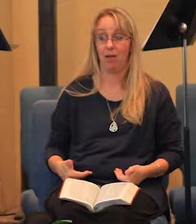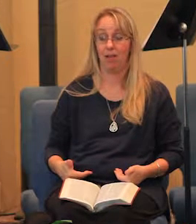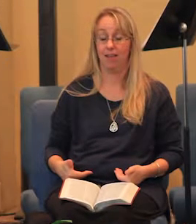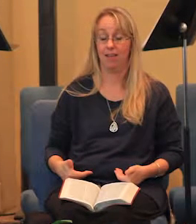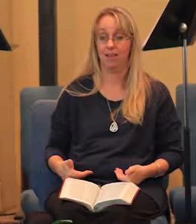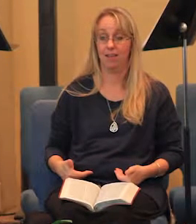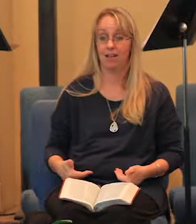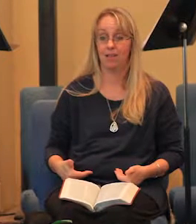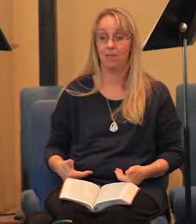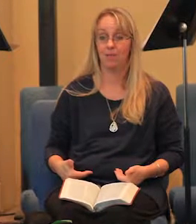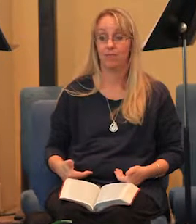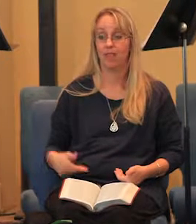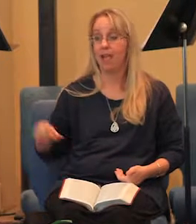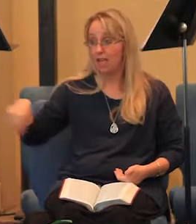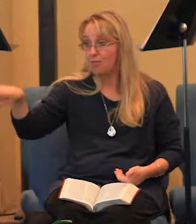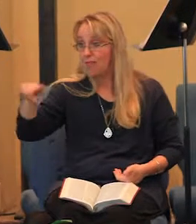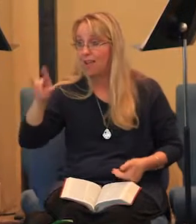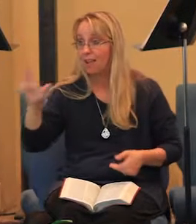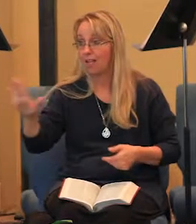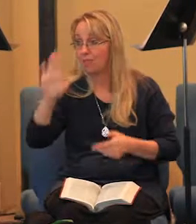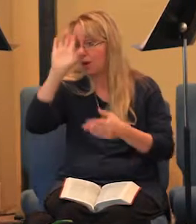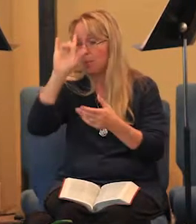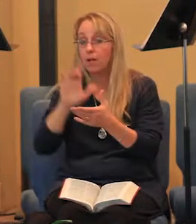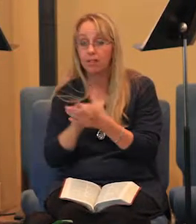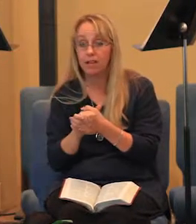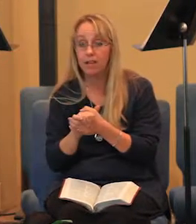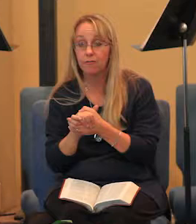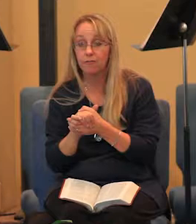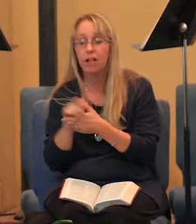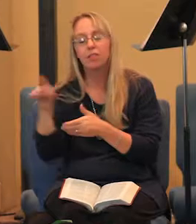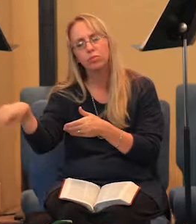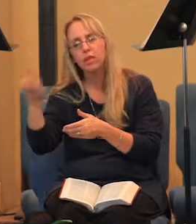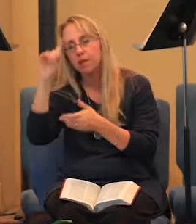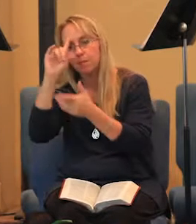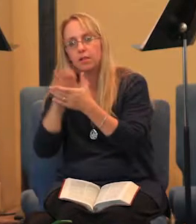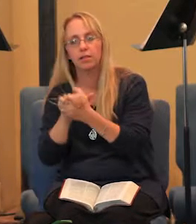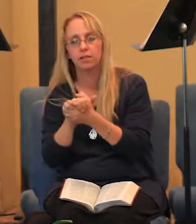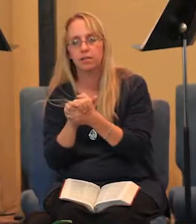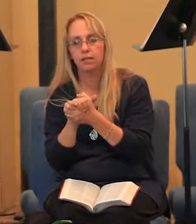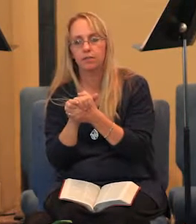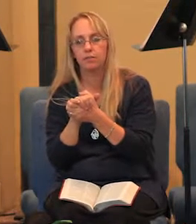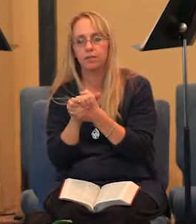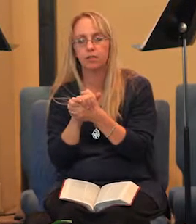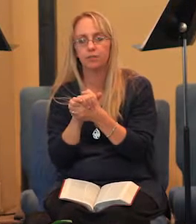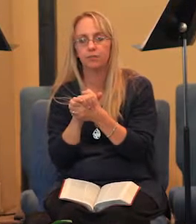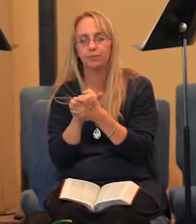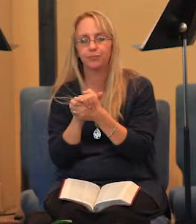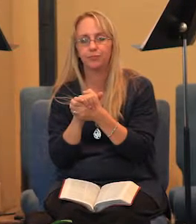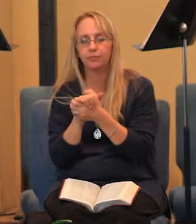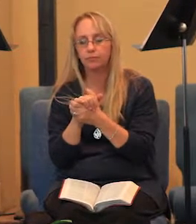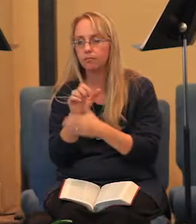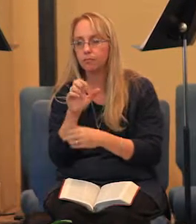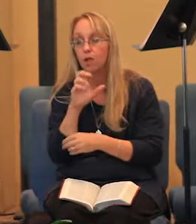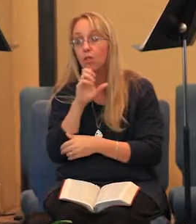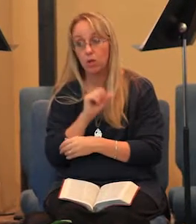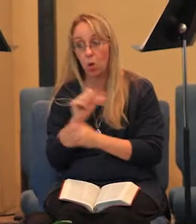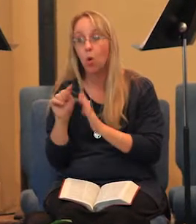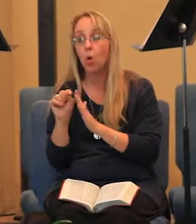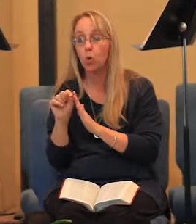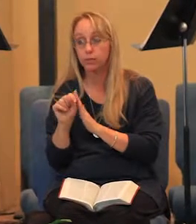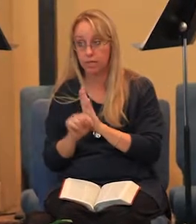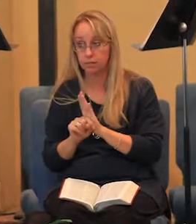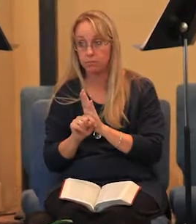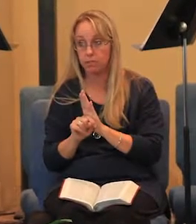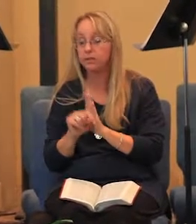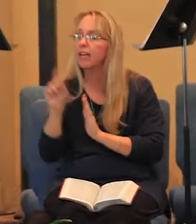And they, in their belief, were believing the Old Testament, which they needed to